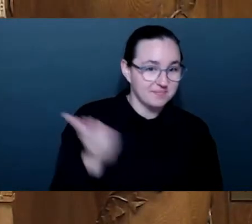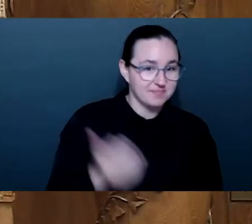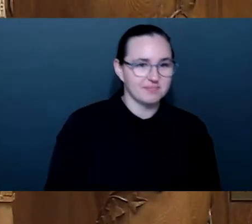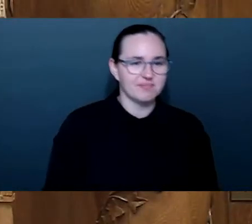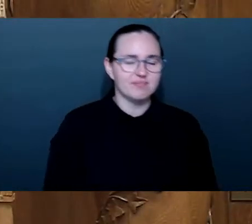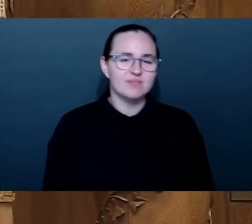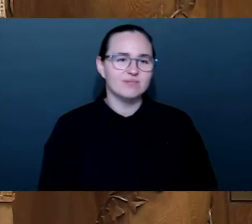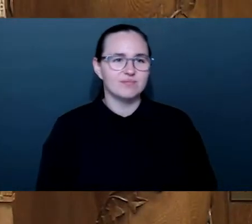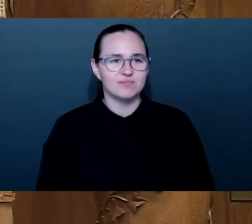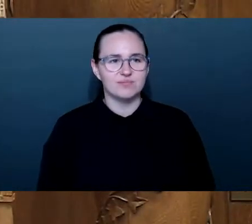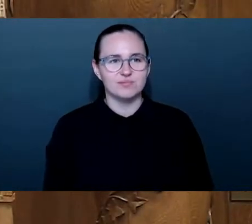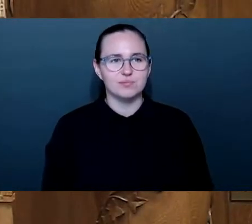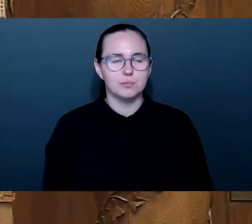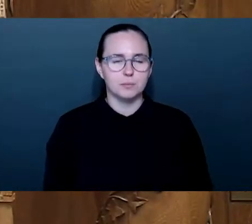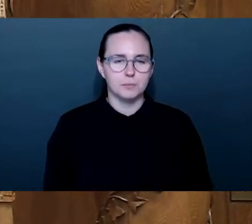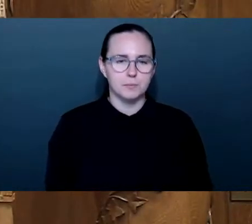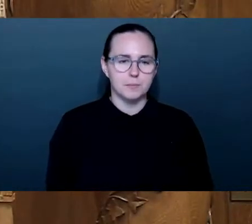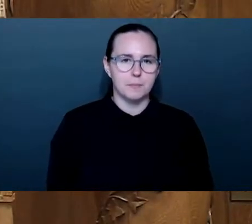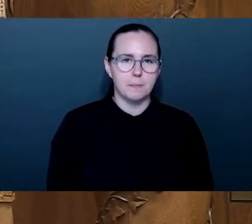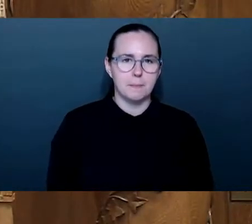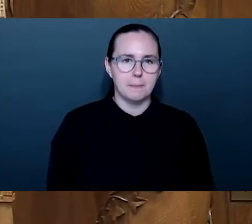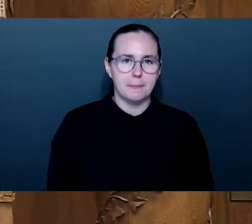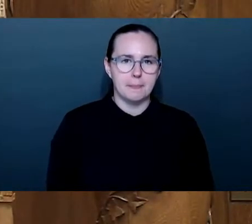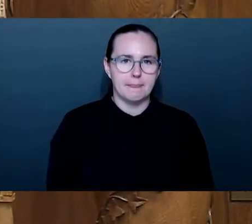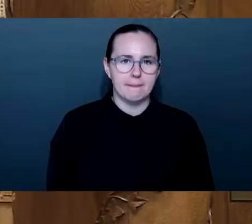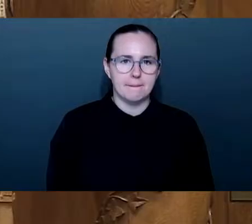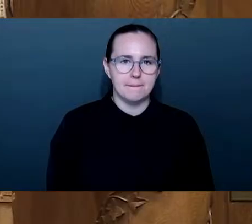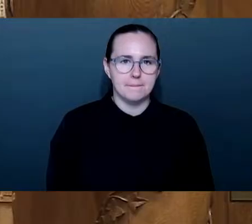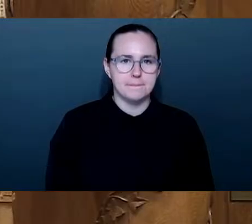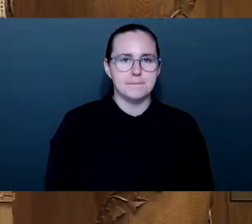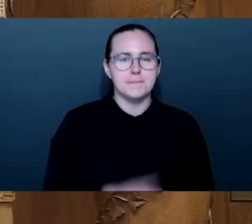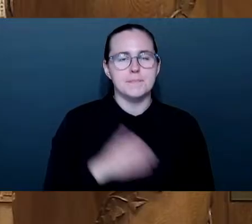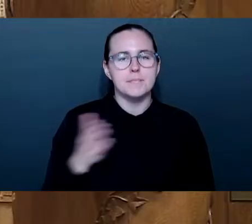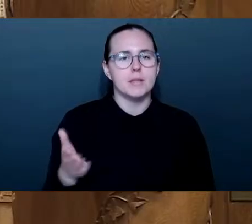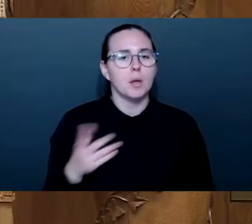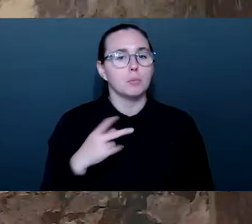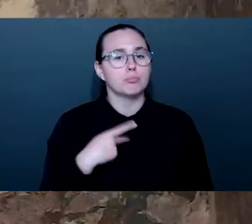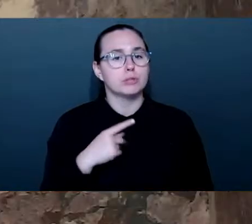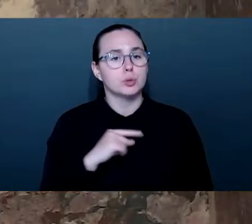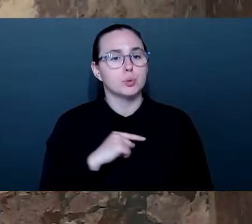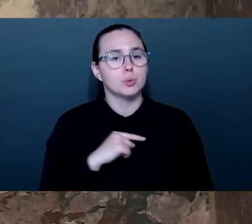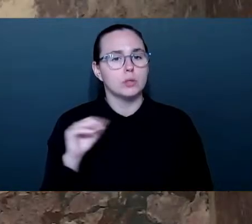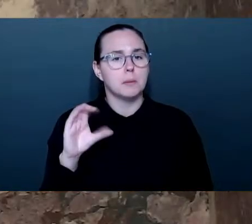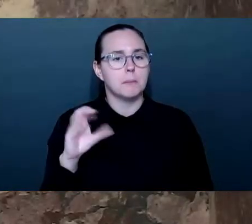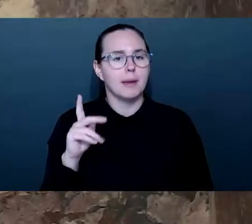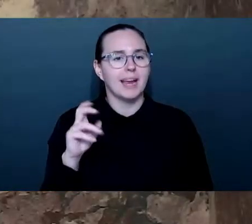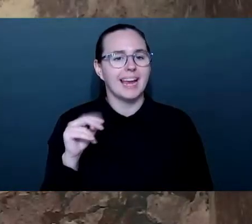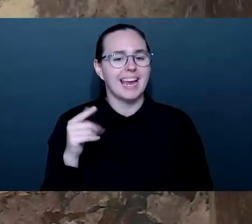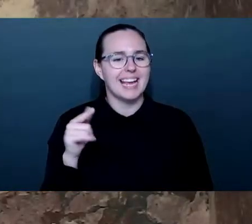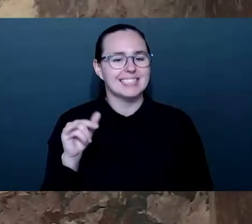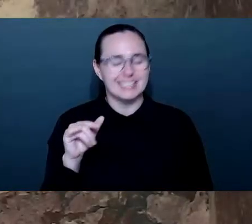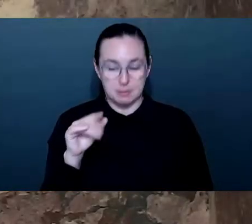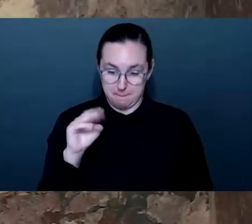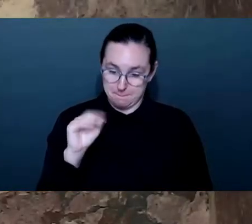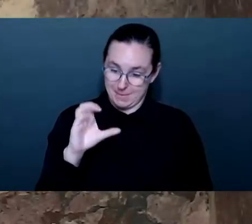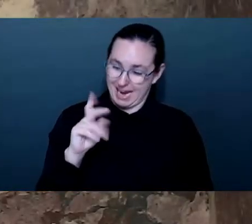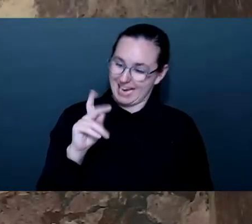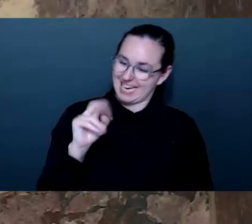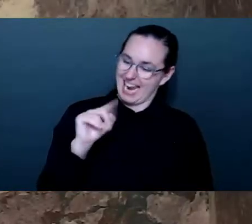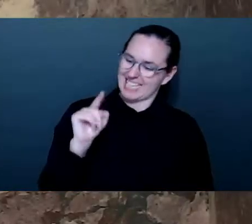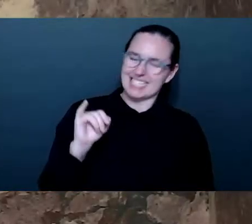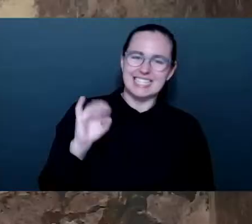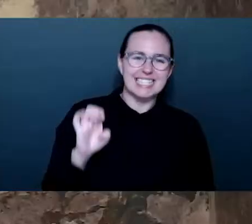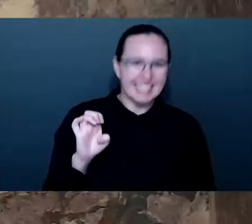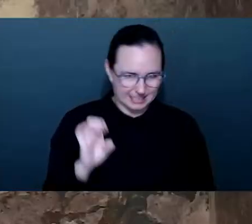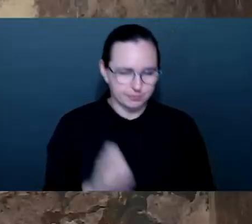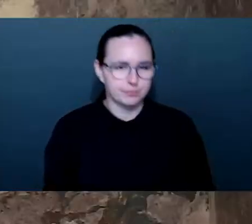Member for Prince George Mackenzie. Thank you, Mr. Speaker. And in the gallery today are members of the Construction, Maintenance and Allied